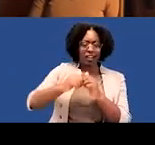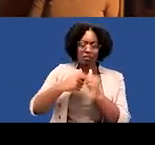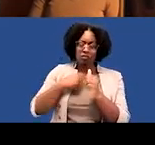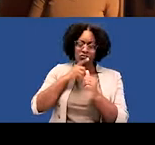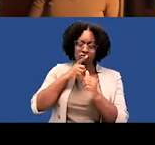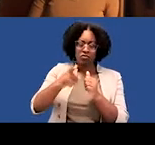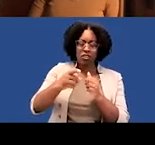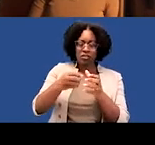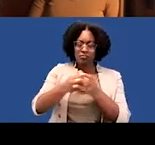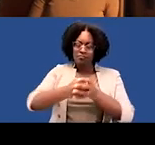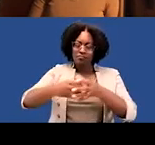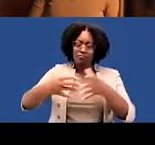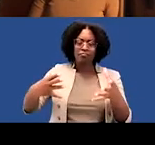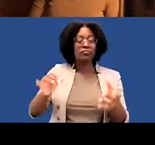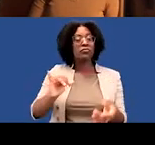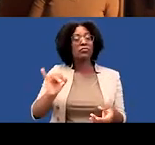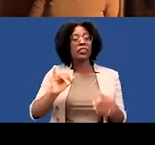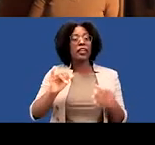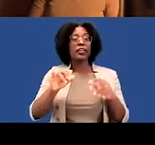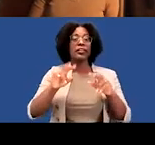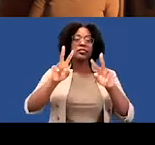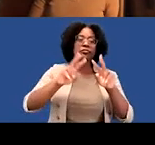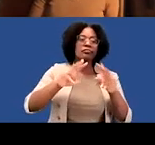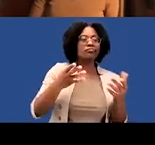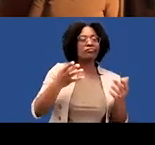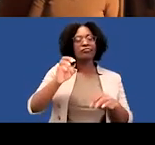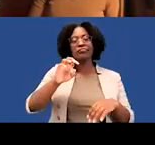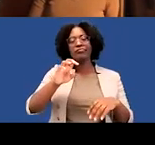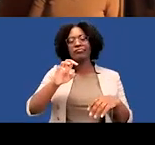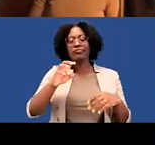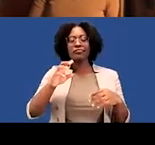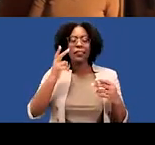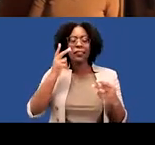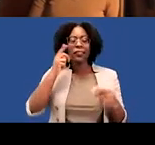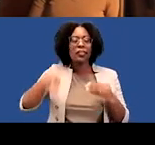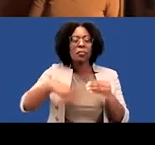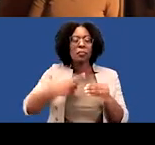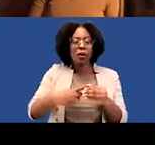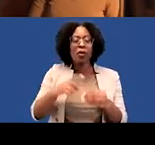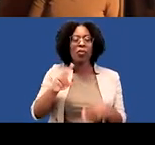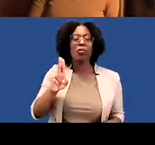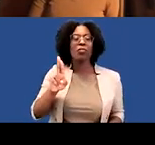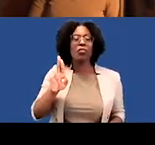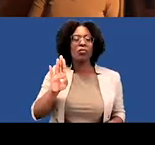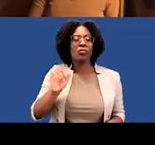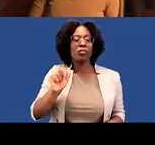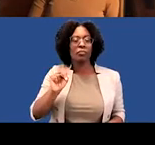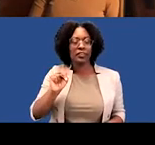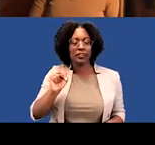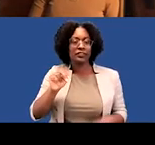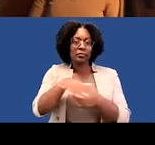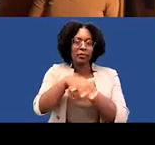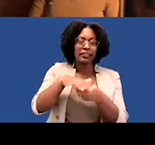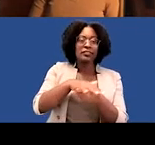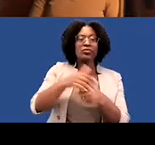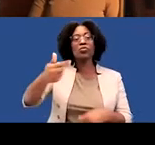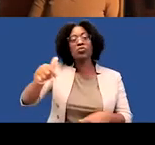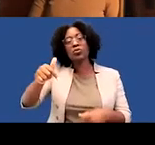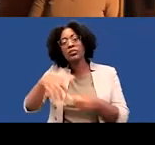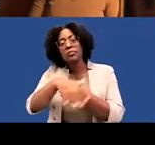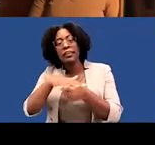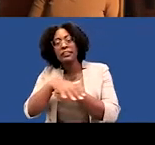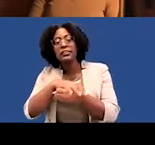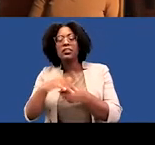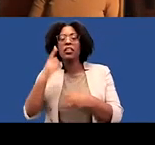especially Black and brown bodies in urban green spaces, and thinking about sites of leisure